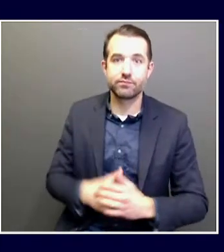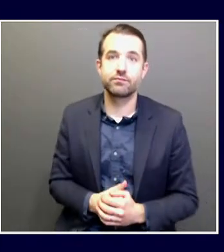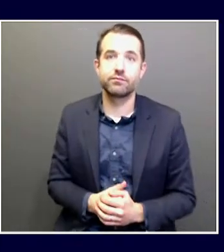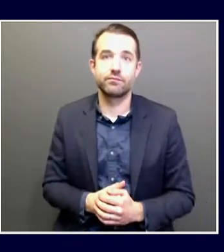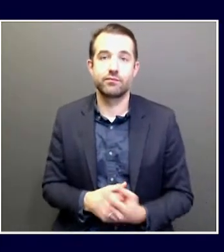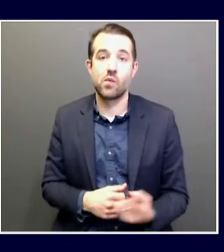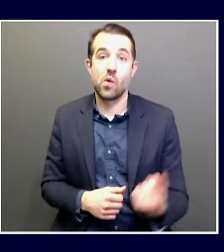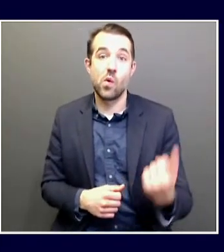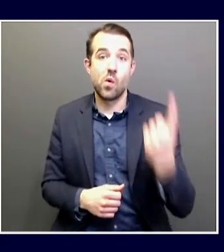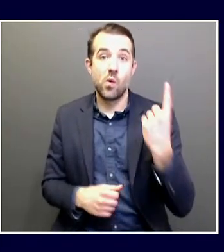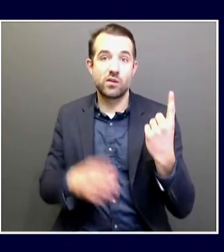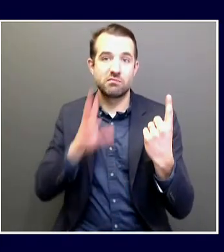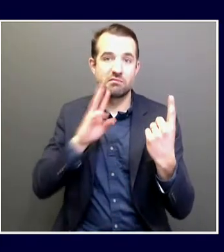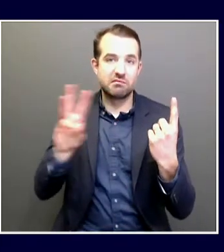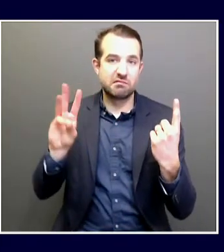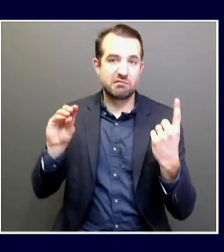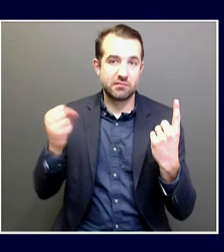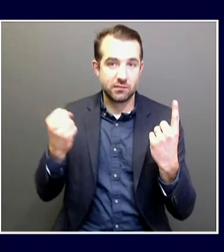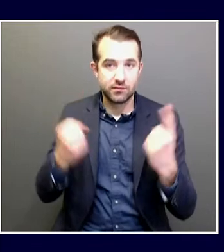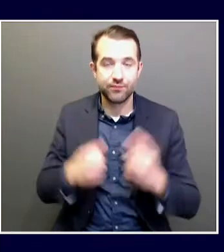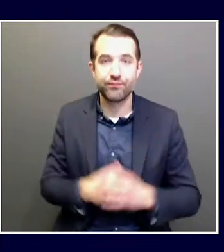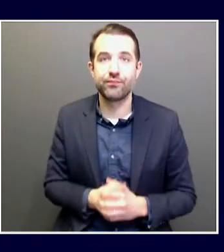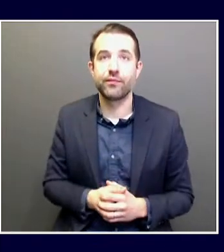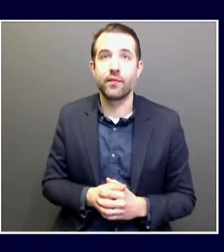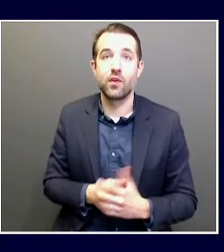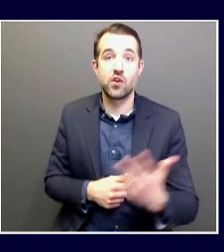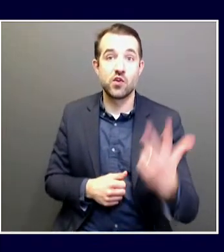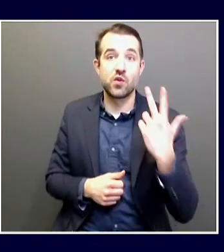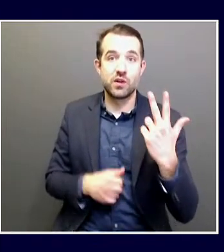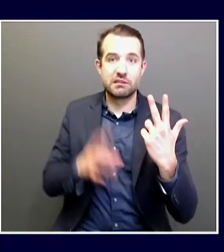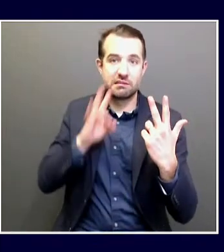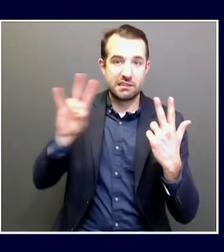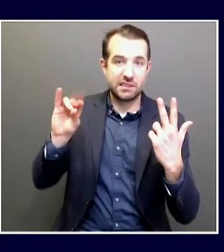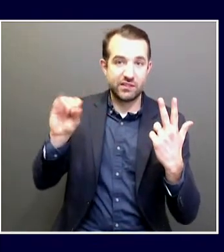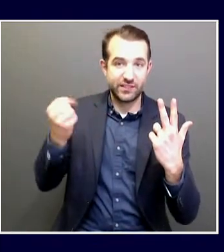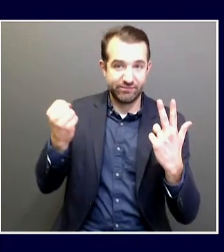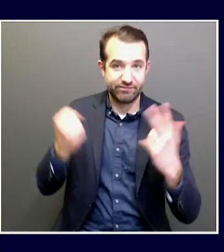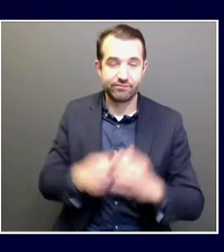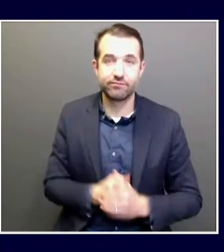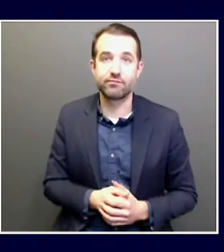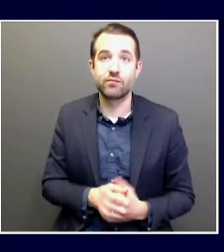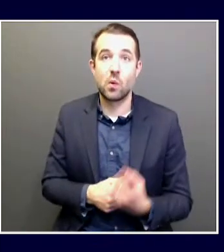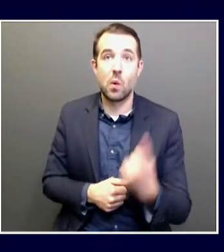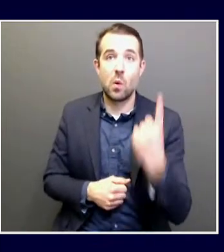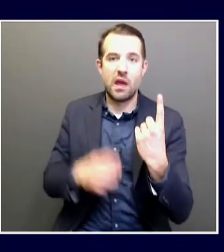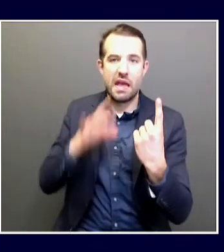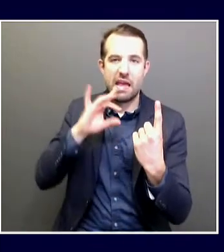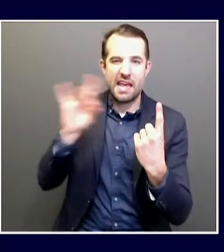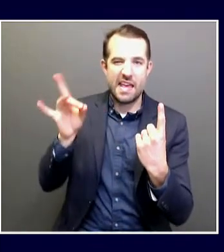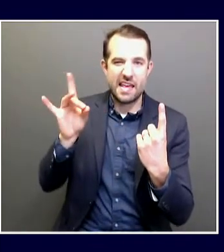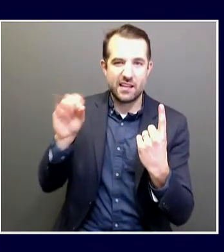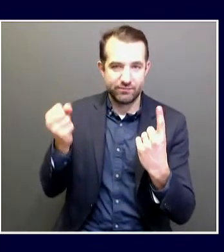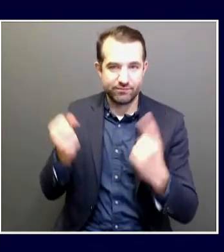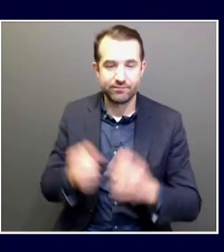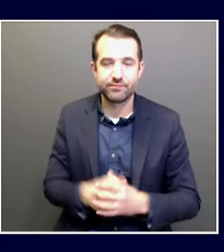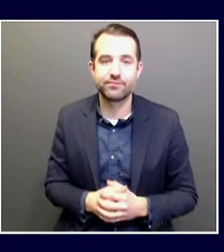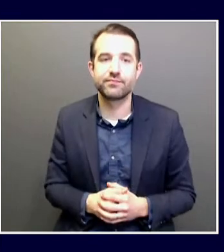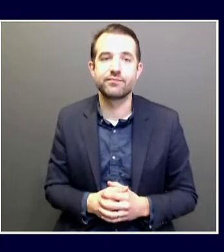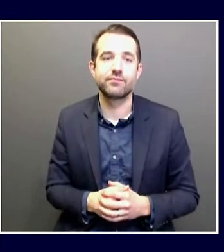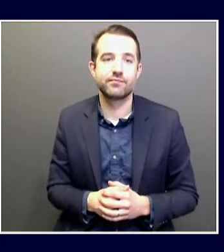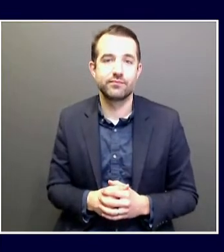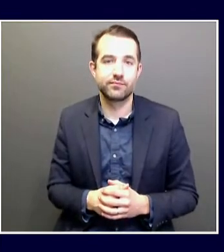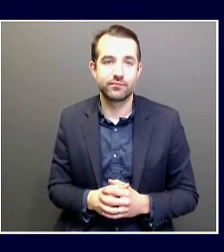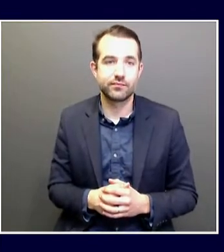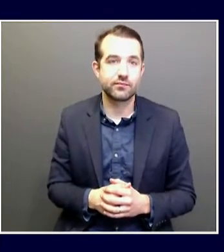in their 60s, 3 were in their 70s, and 1 was in their 80s. These 5